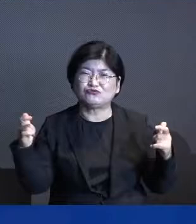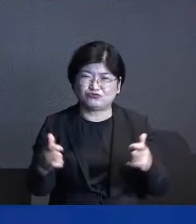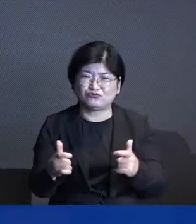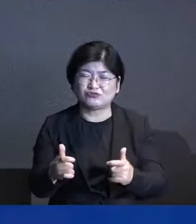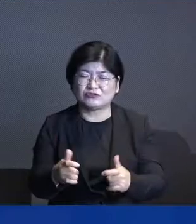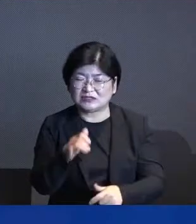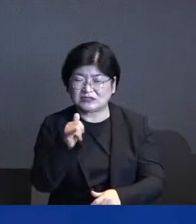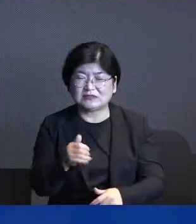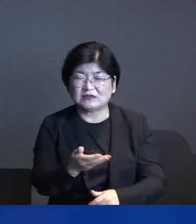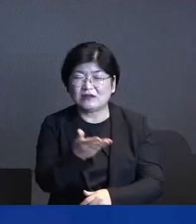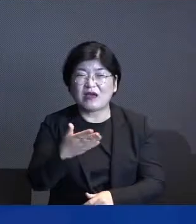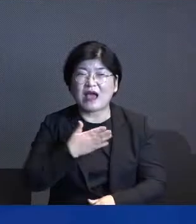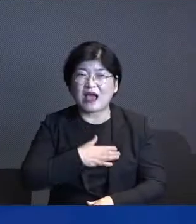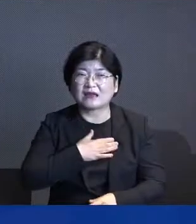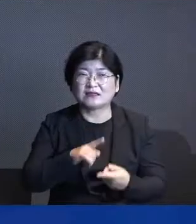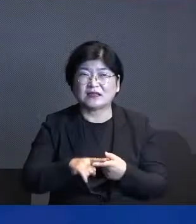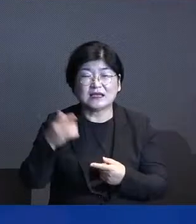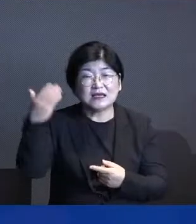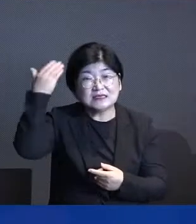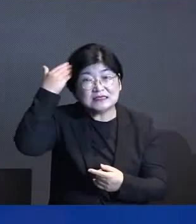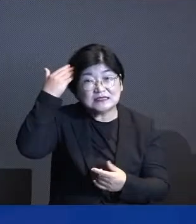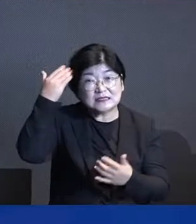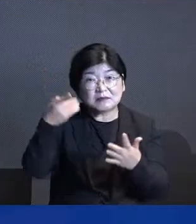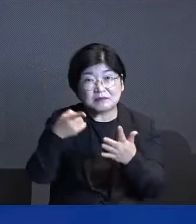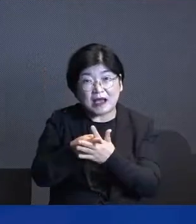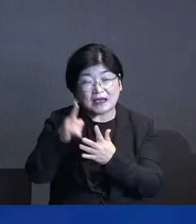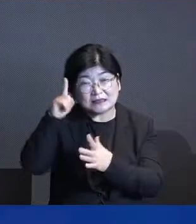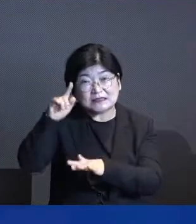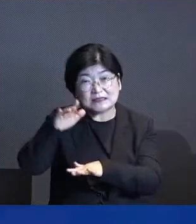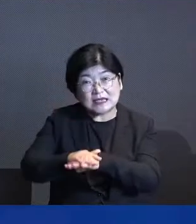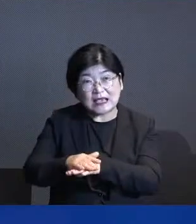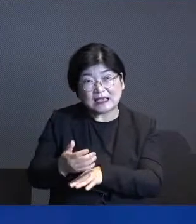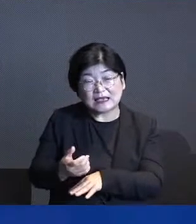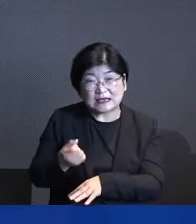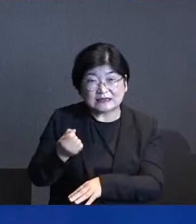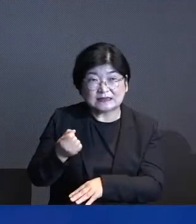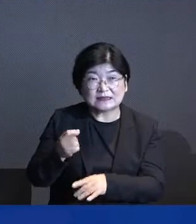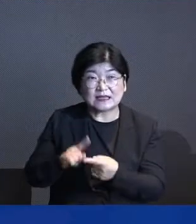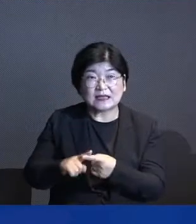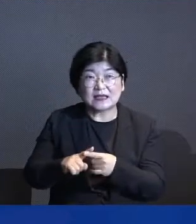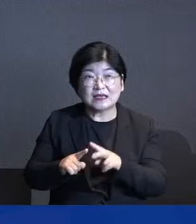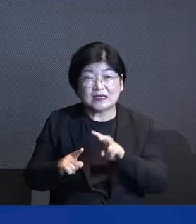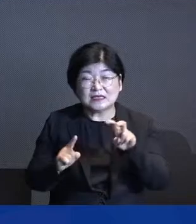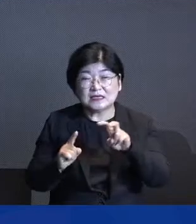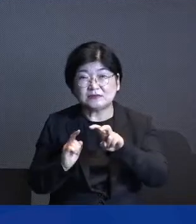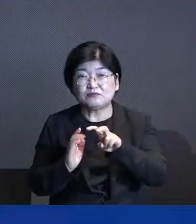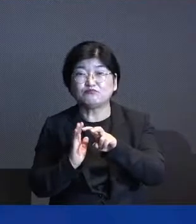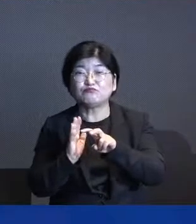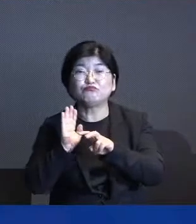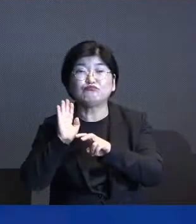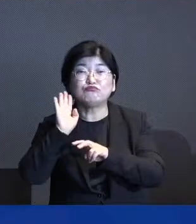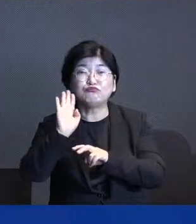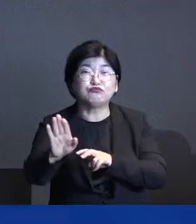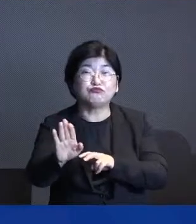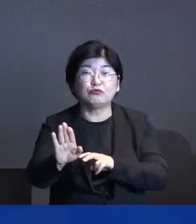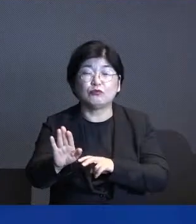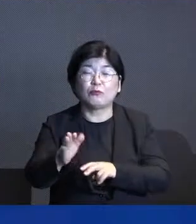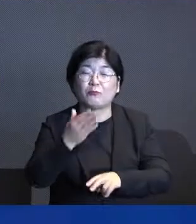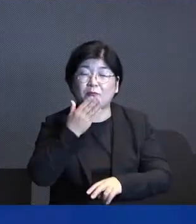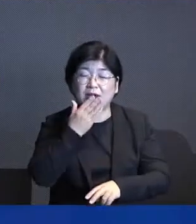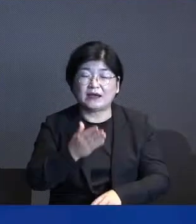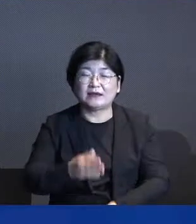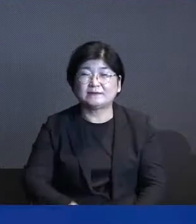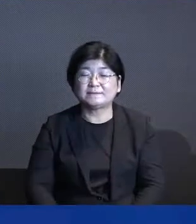knowledge and increase in wisdom occurs beyond 20 years old. Like it can occur, it